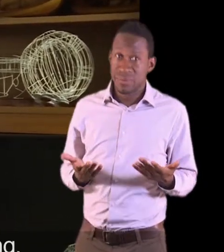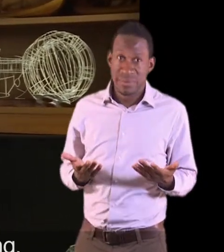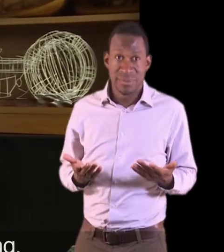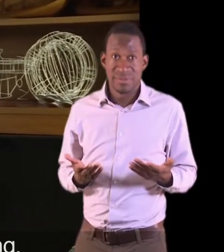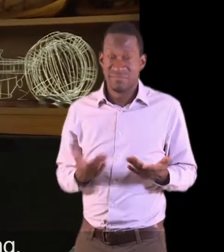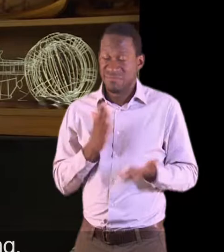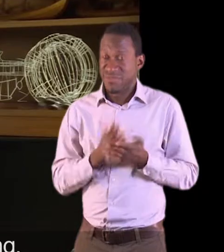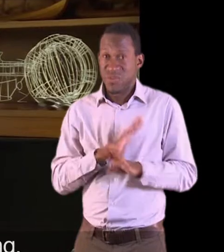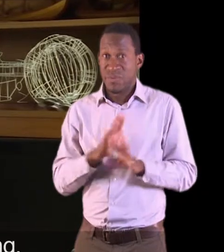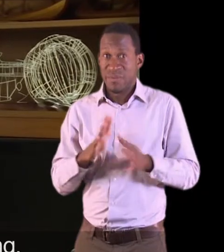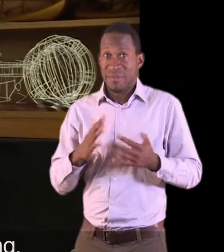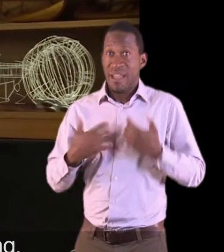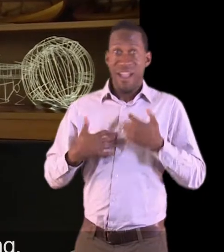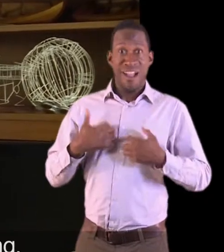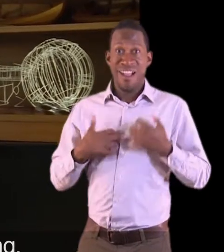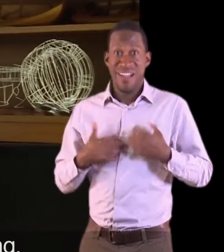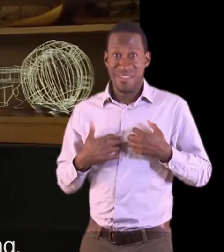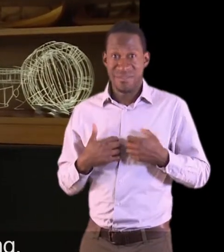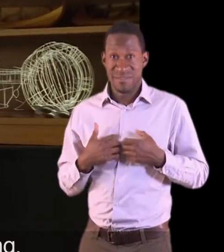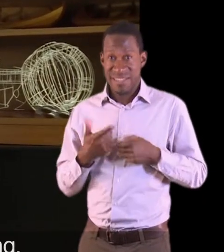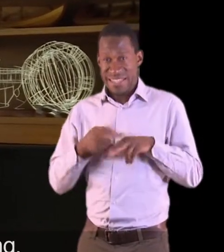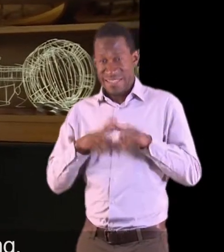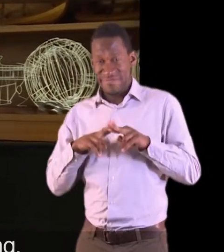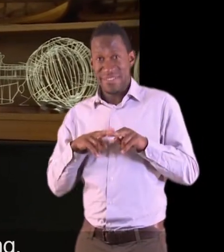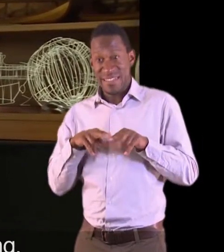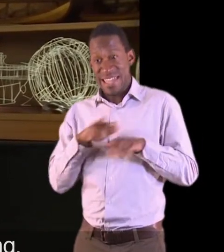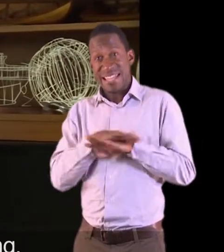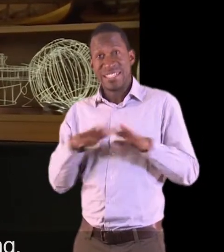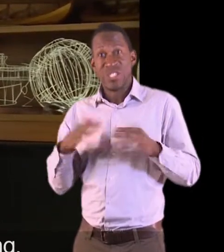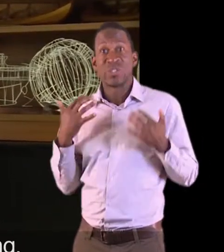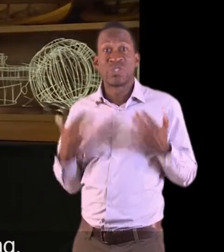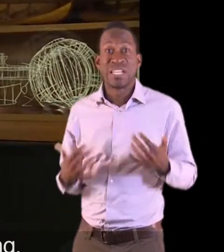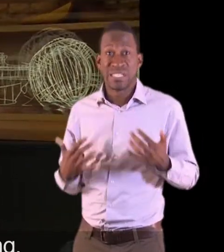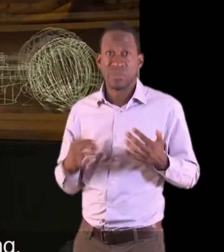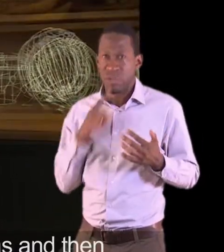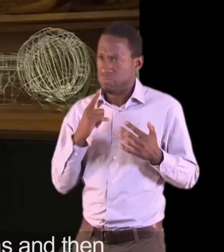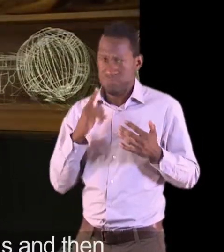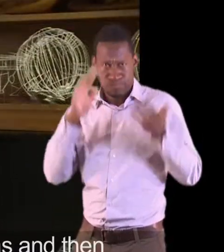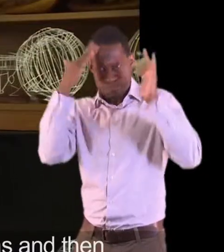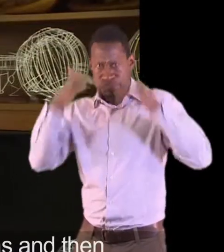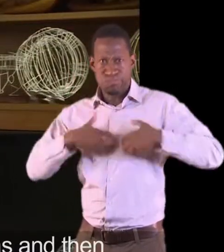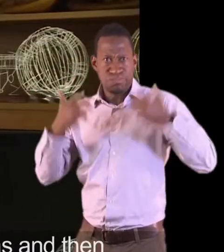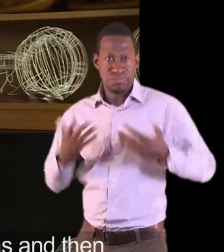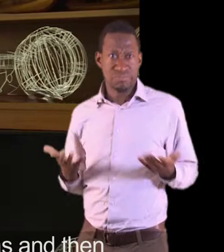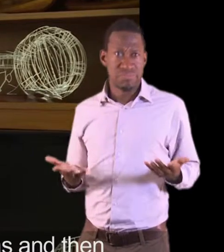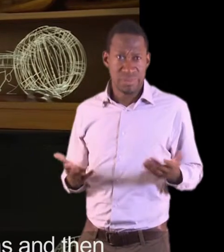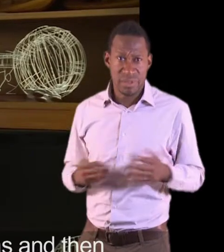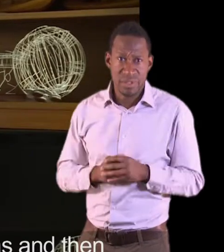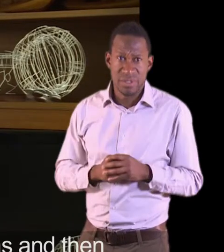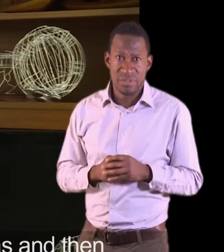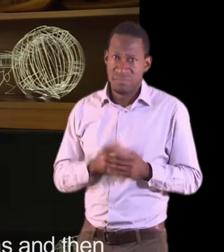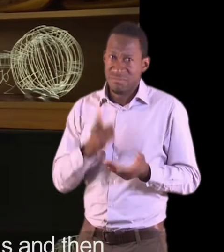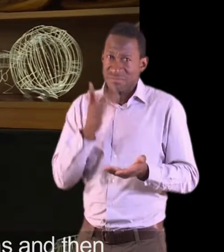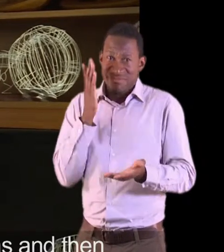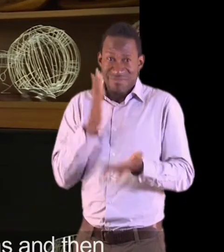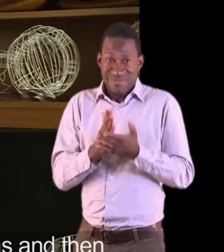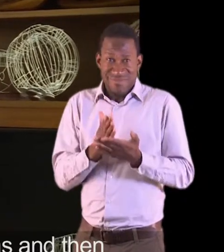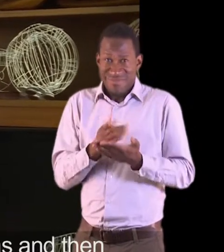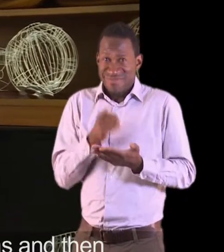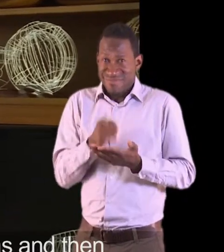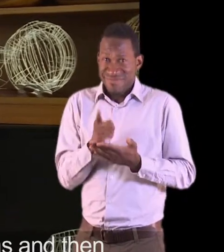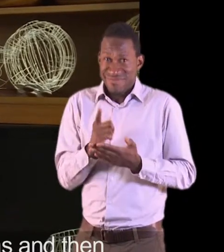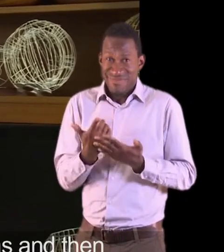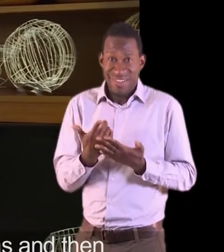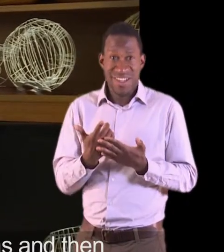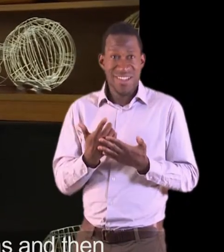Not exactly exciting. The kid today, I go spare. And really, that's about all it was. And then when